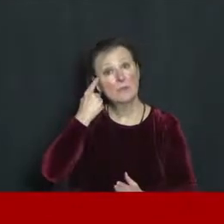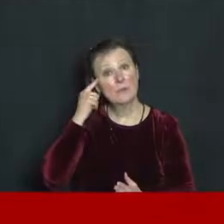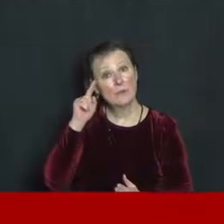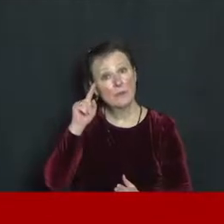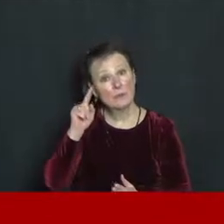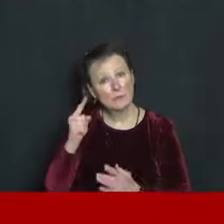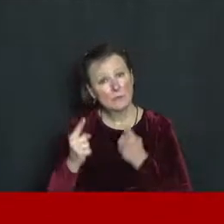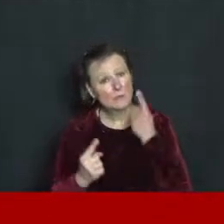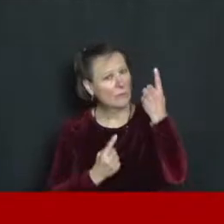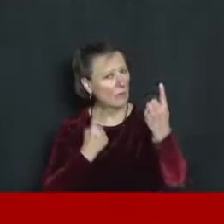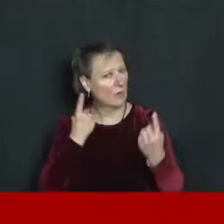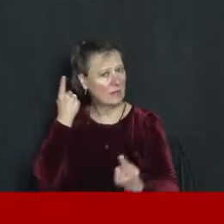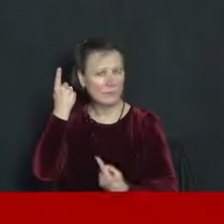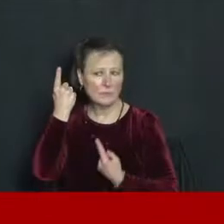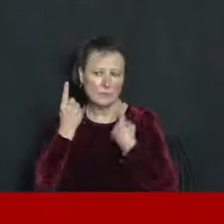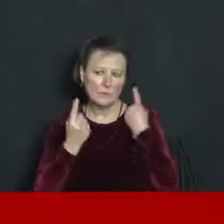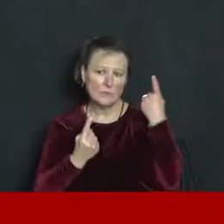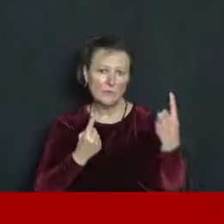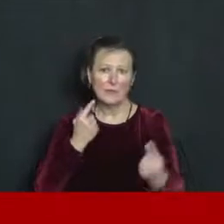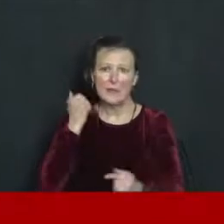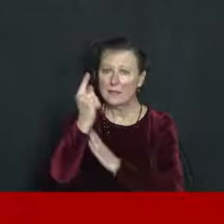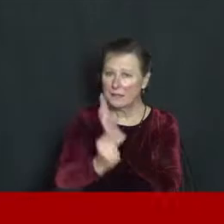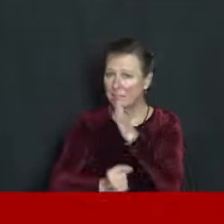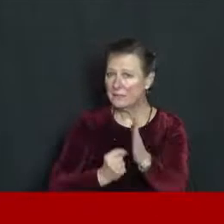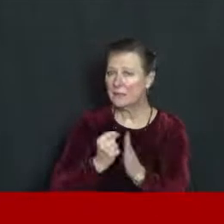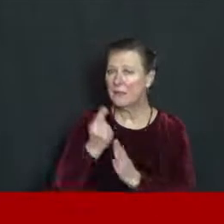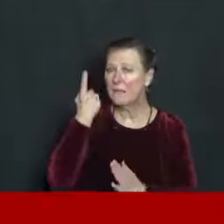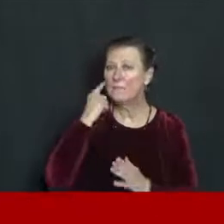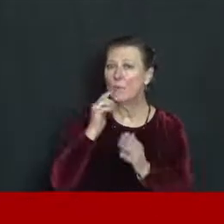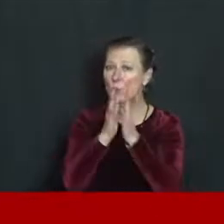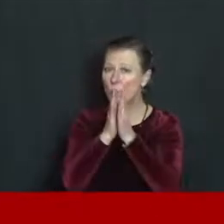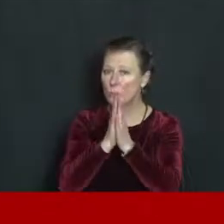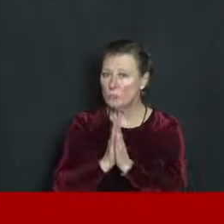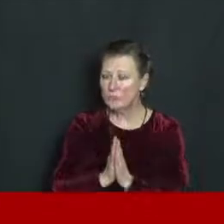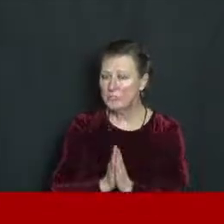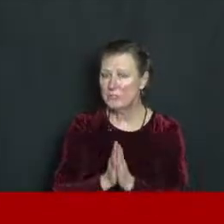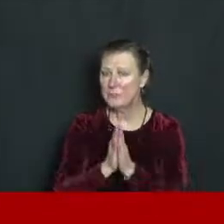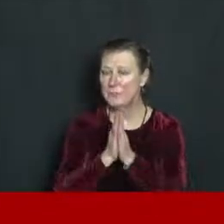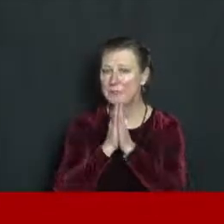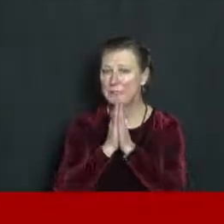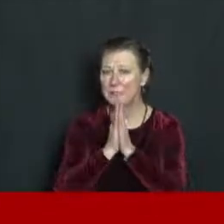for wondering, a time for